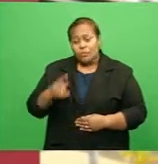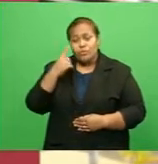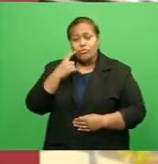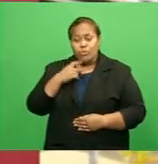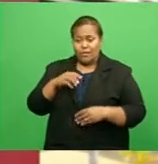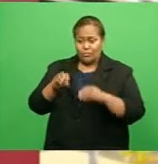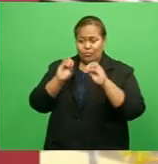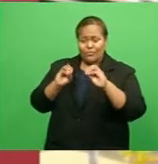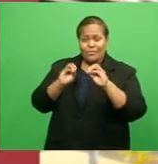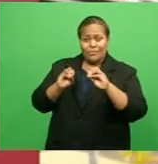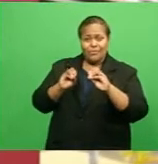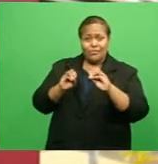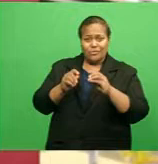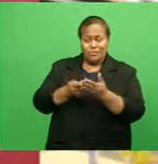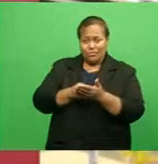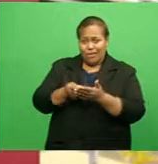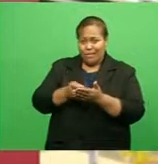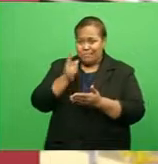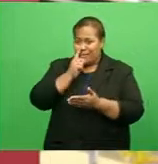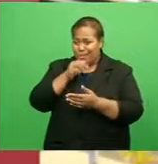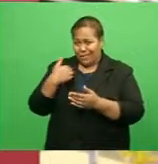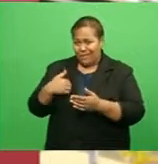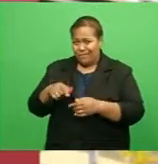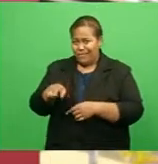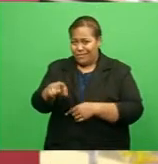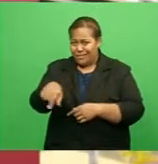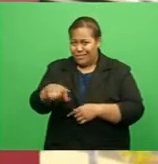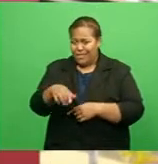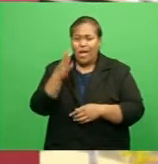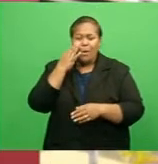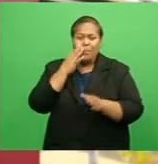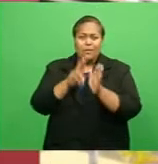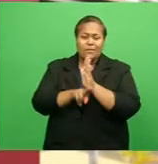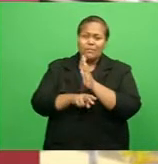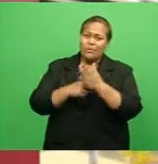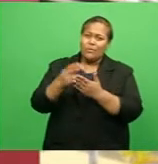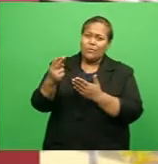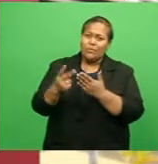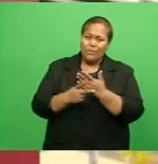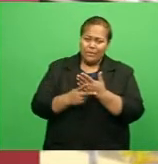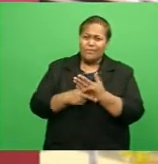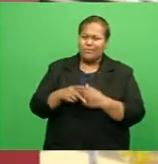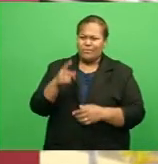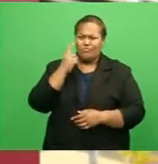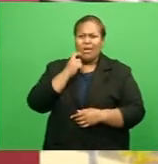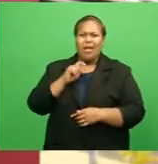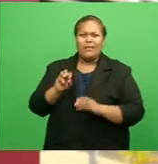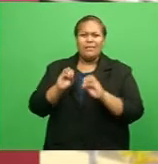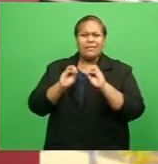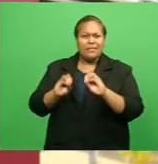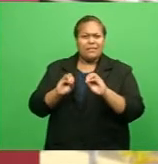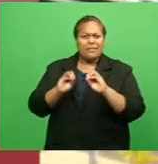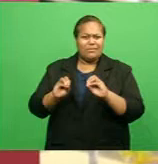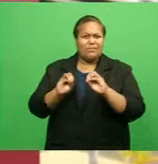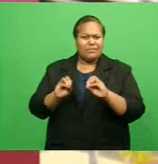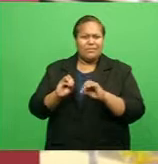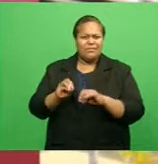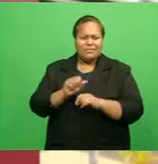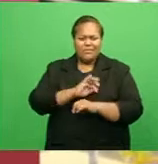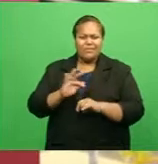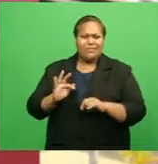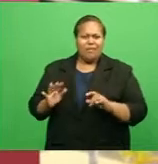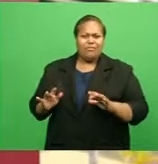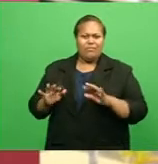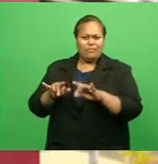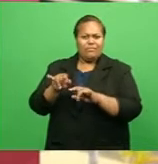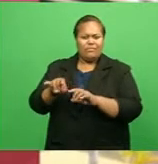tenants, promote awareness programs and our people's presence in the